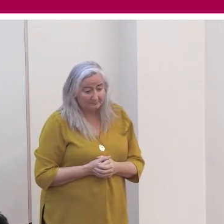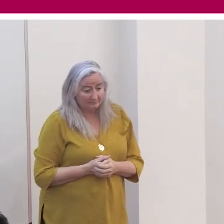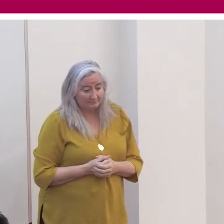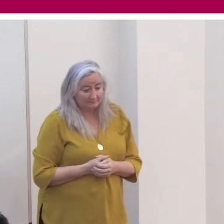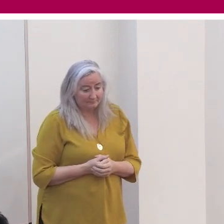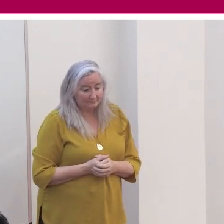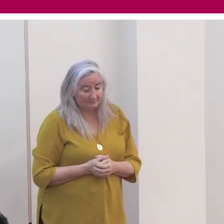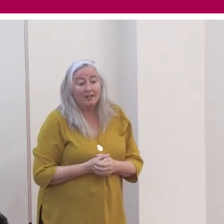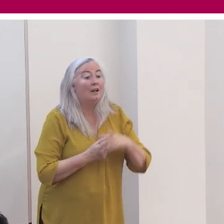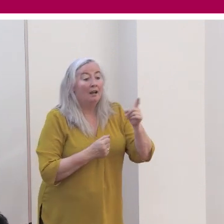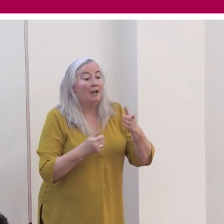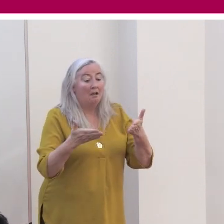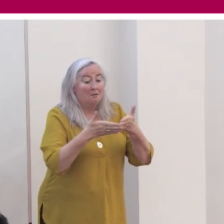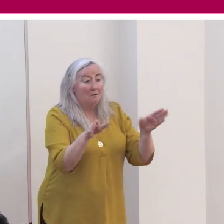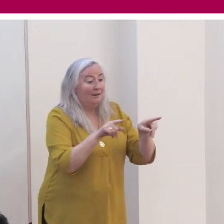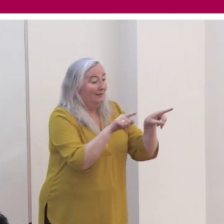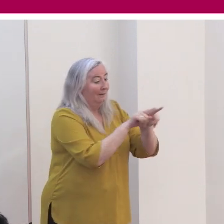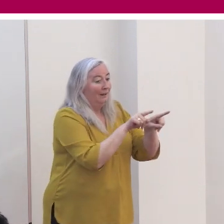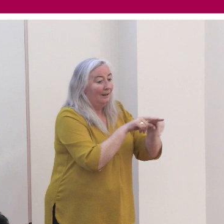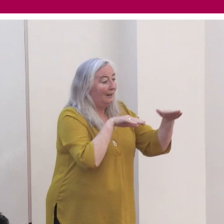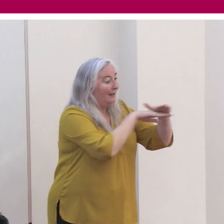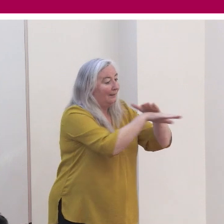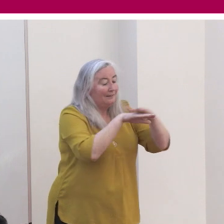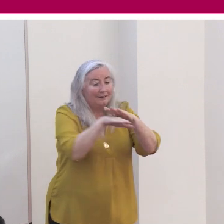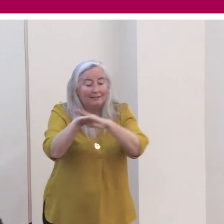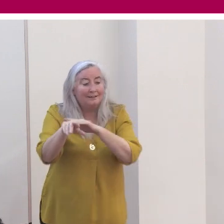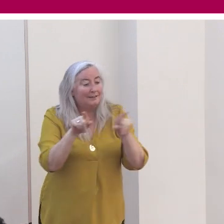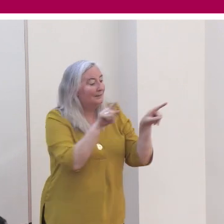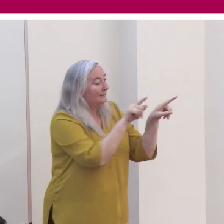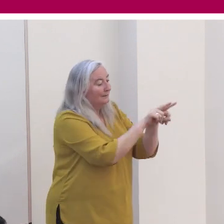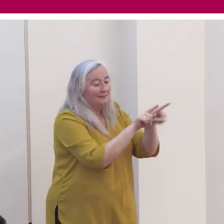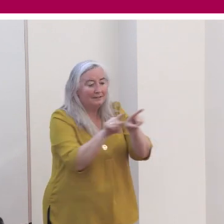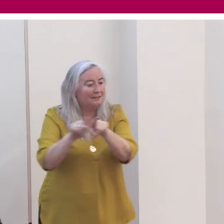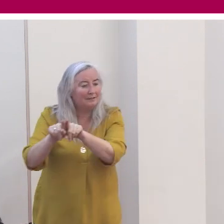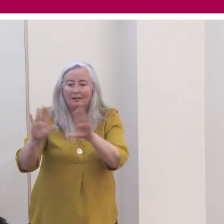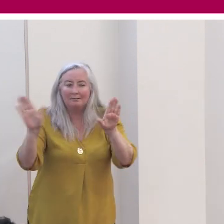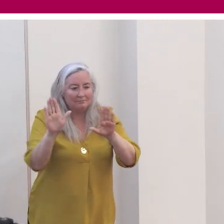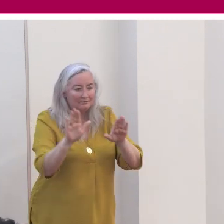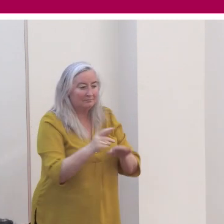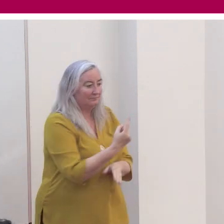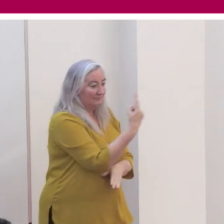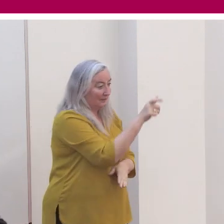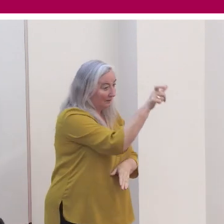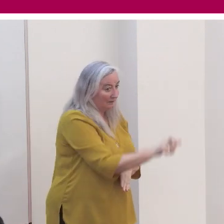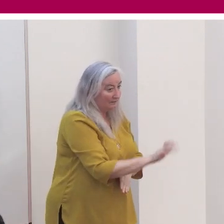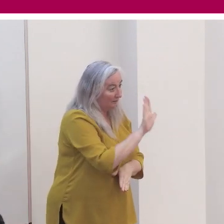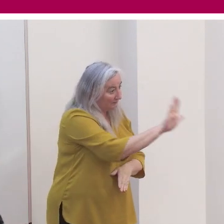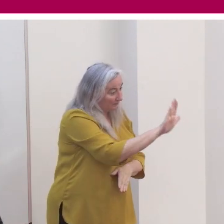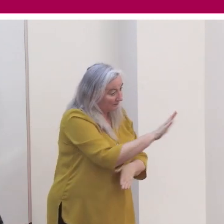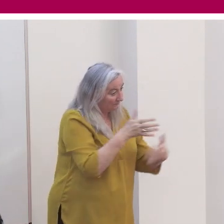what happens in reality? So I think the panels already did great covering different